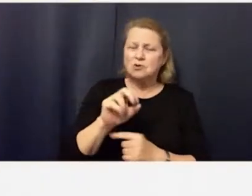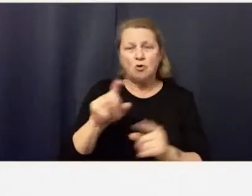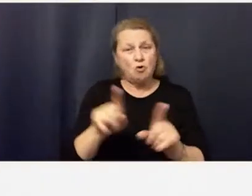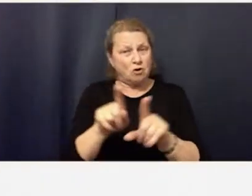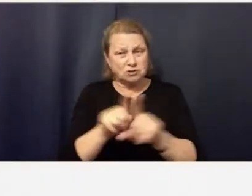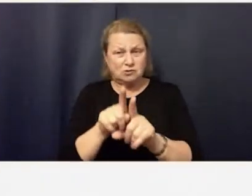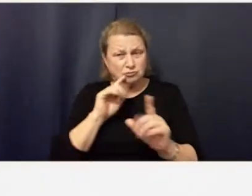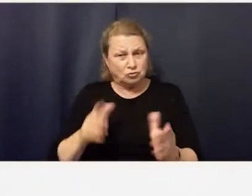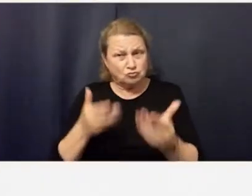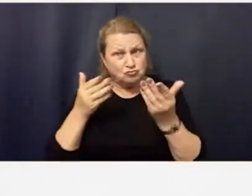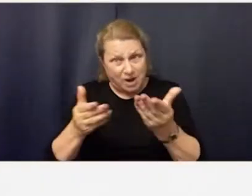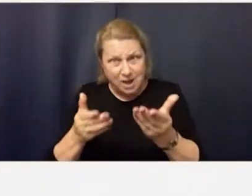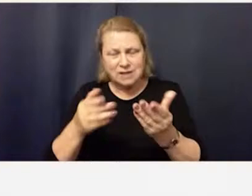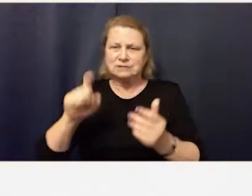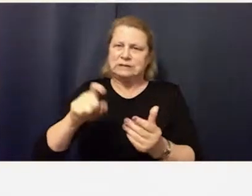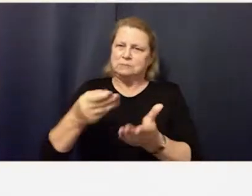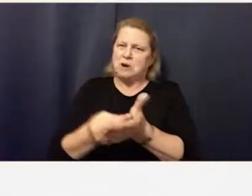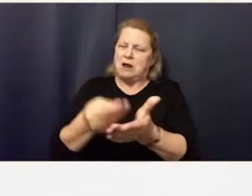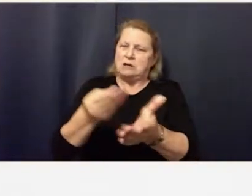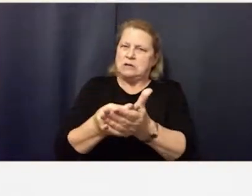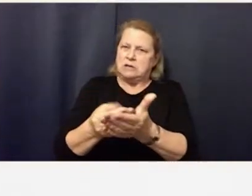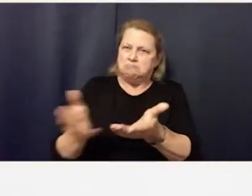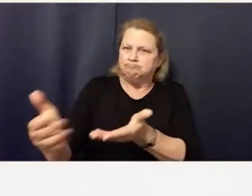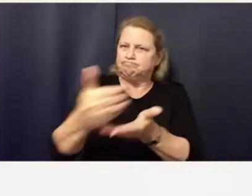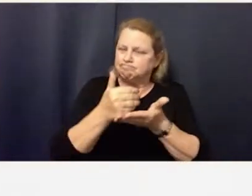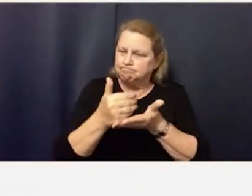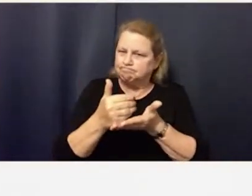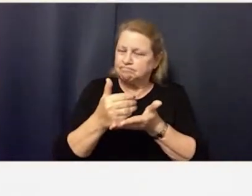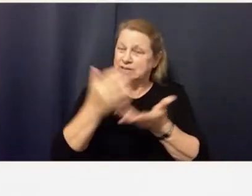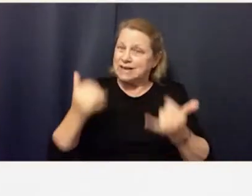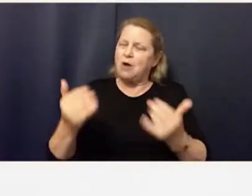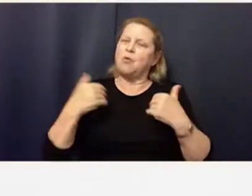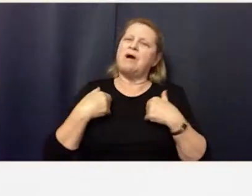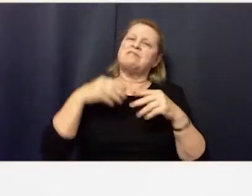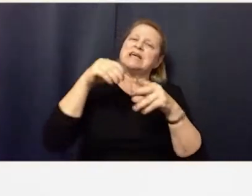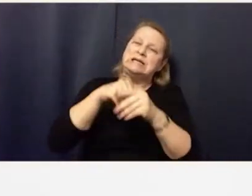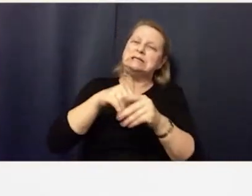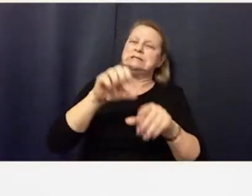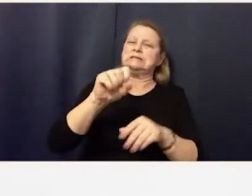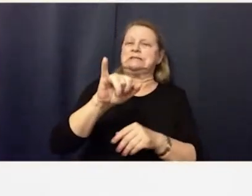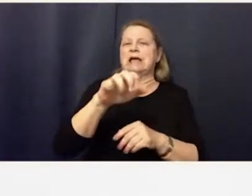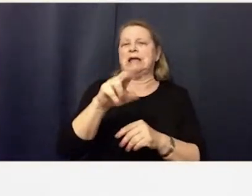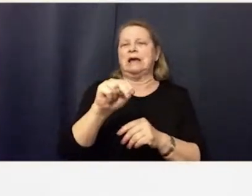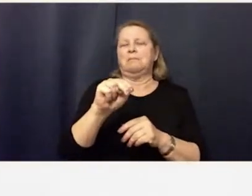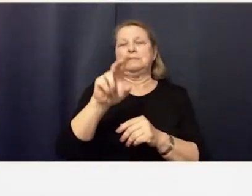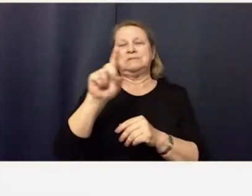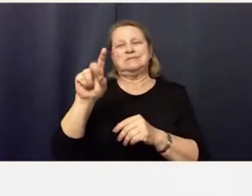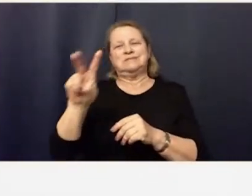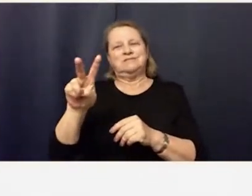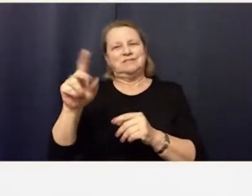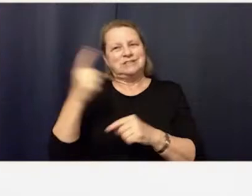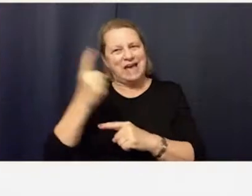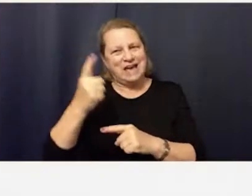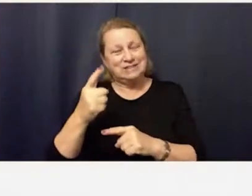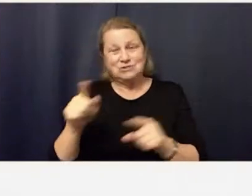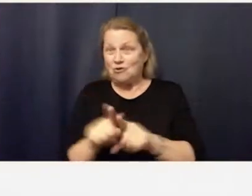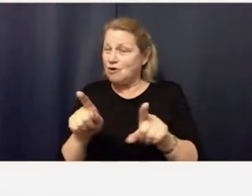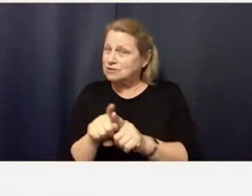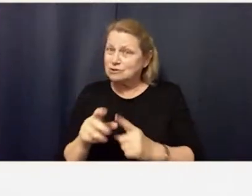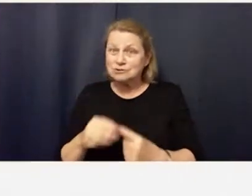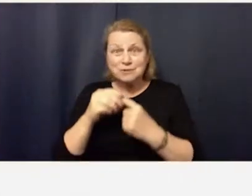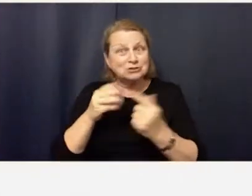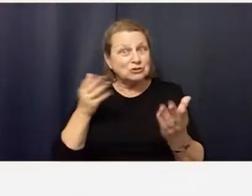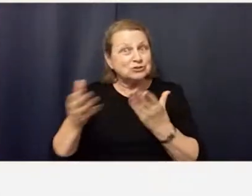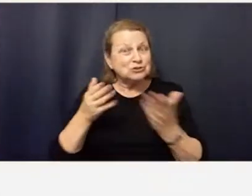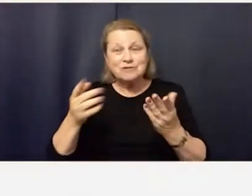needed funds. Now, there's in-stadium domestic violence game days and special service announcements